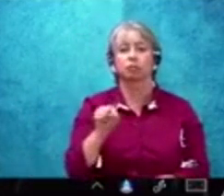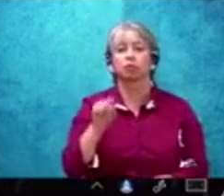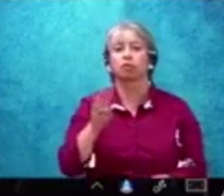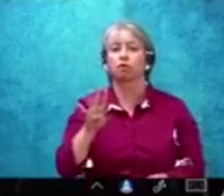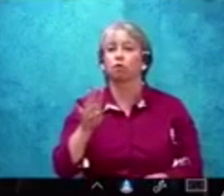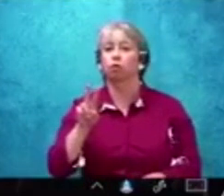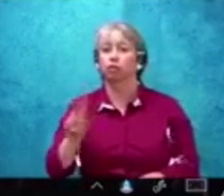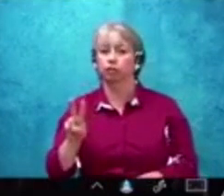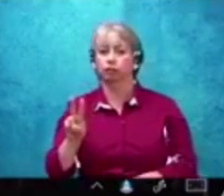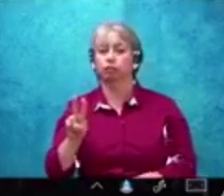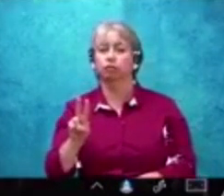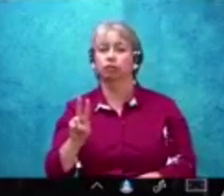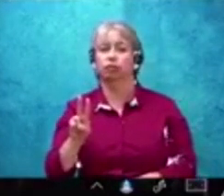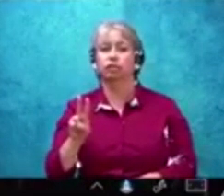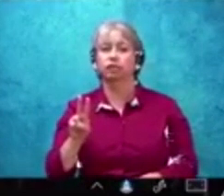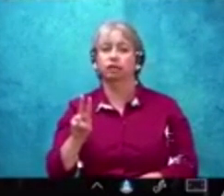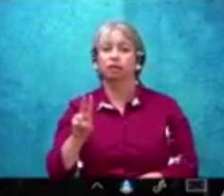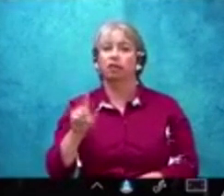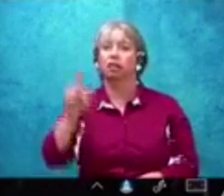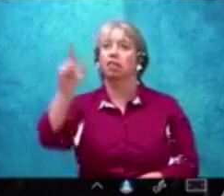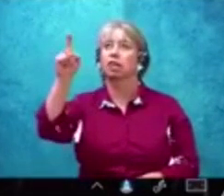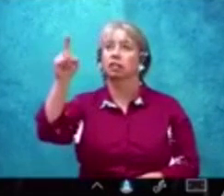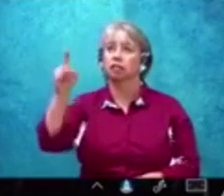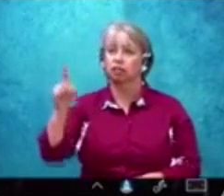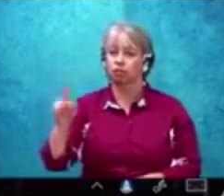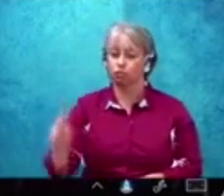7.42. Let's scroll down a little bit.